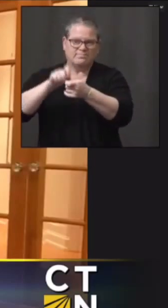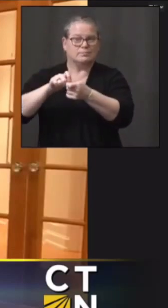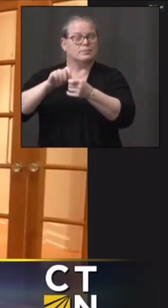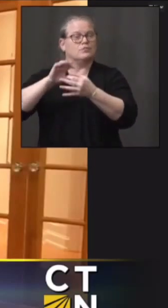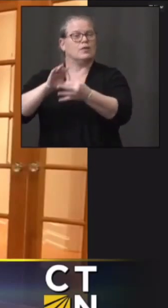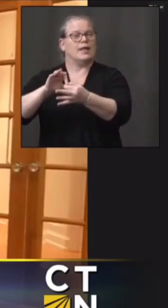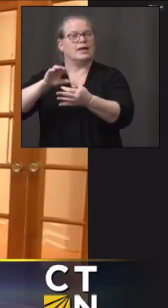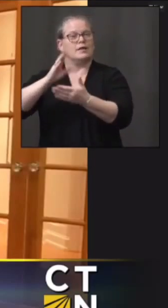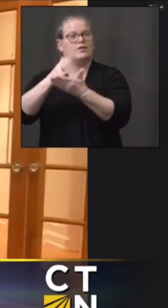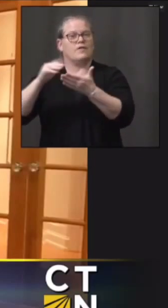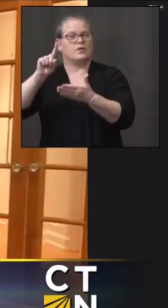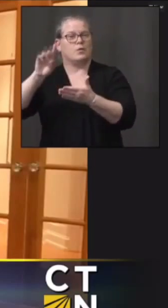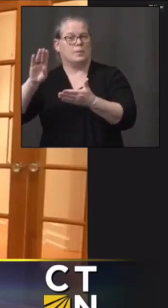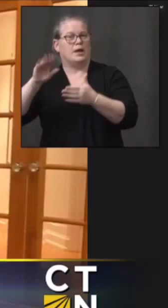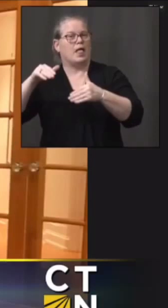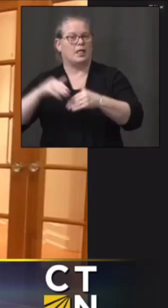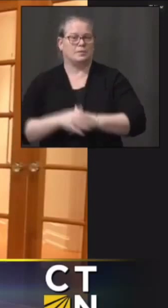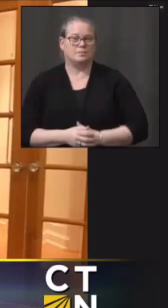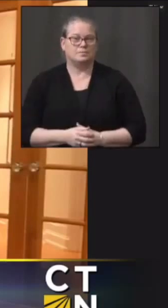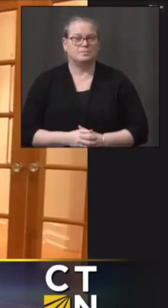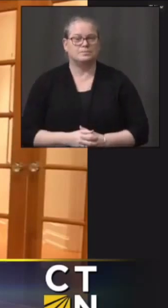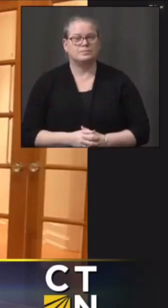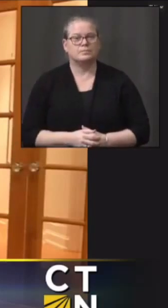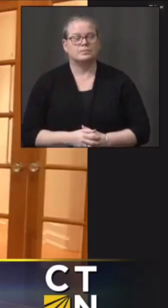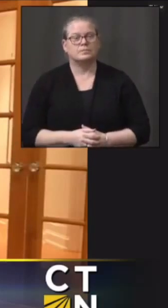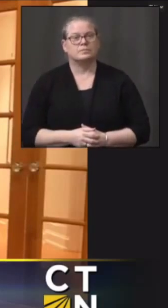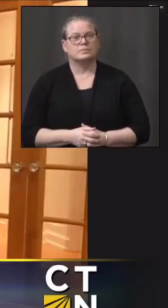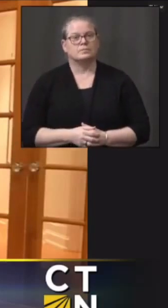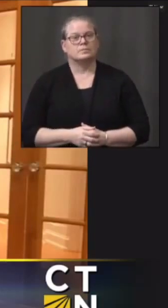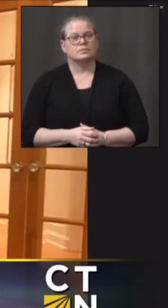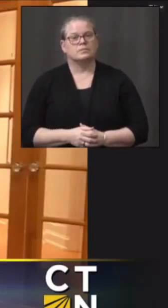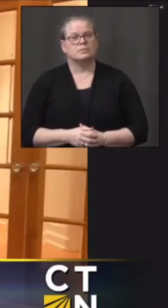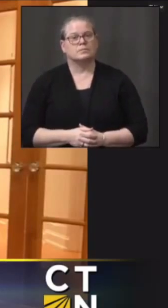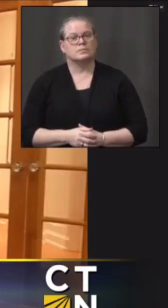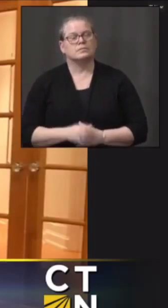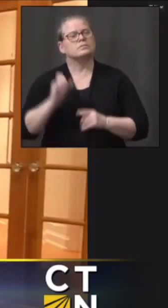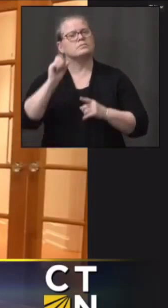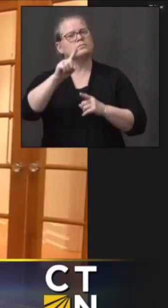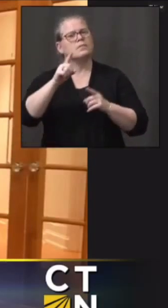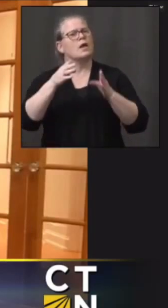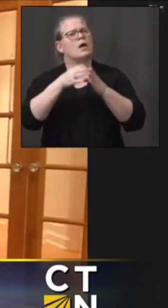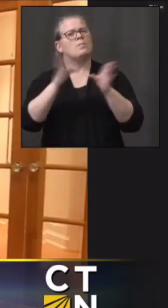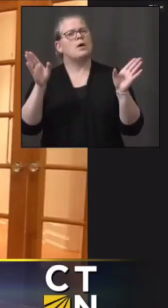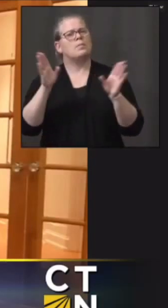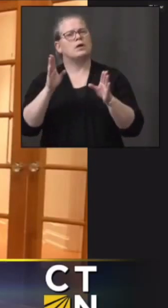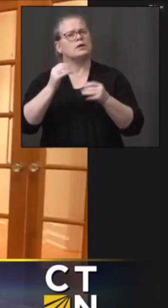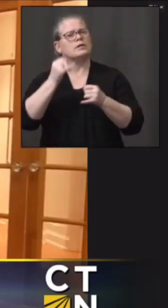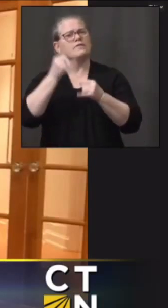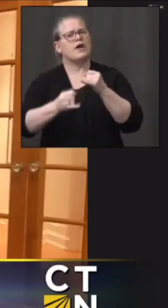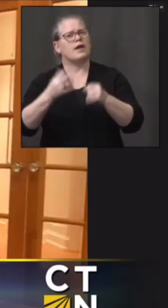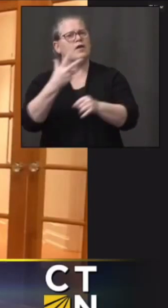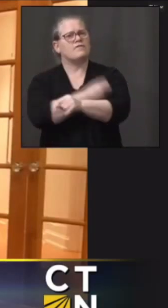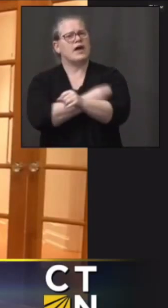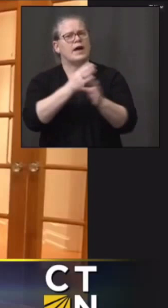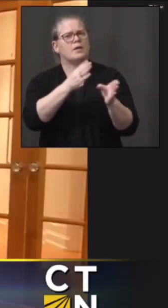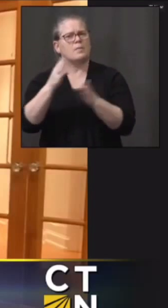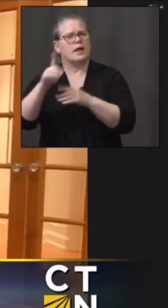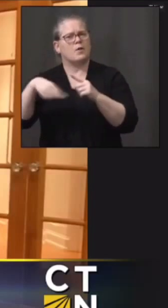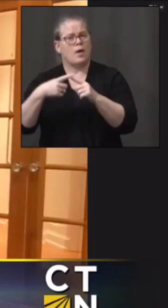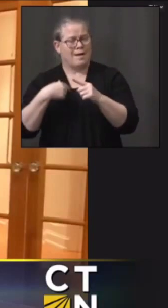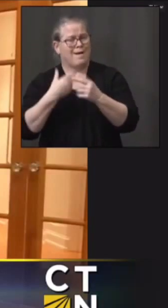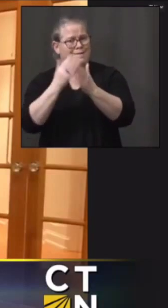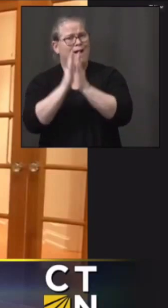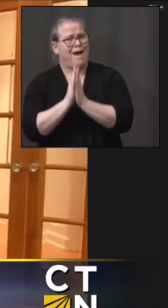weeks. And when will the final vaccination plan be available publicly? I've requested it, and I haven't been able to get a copy